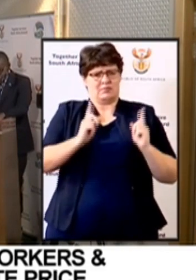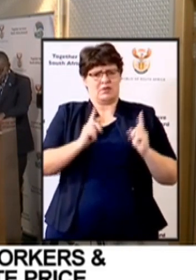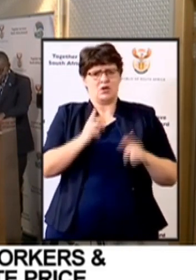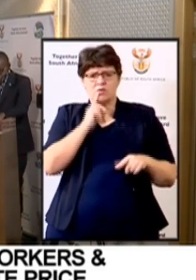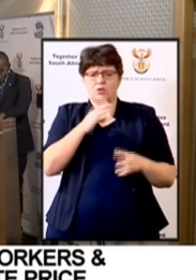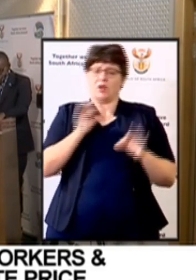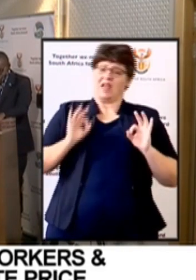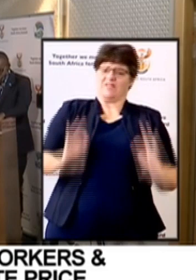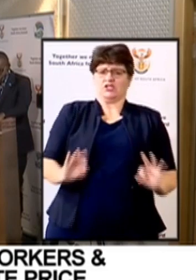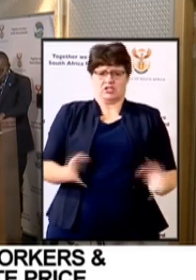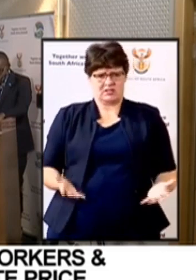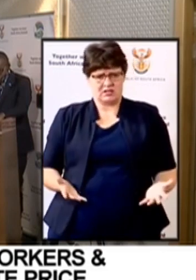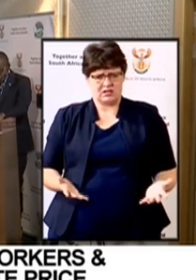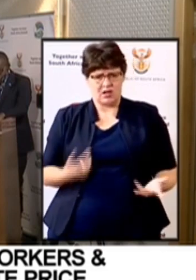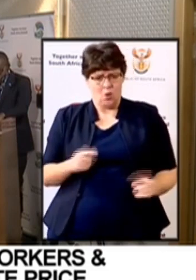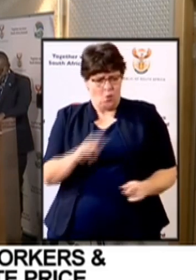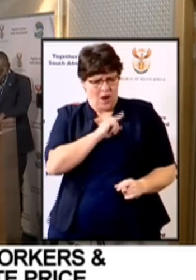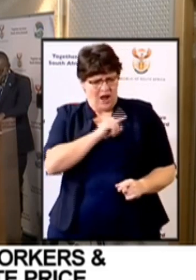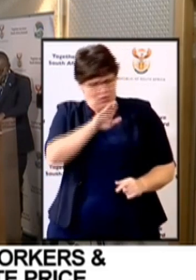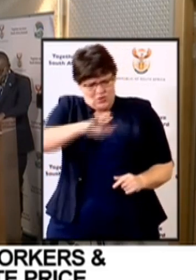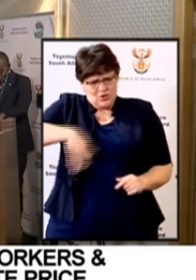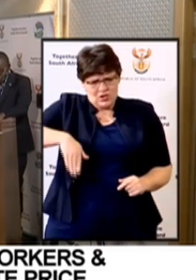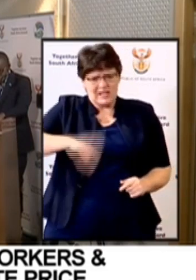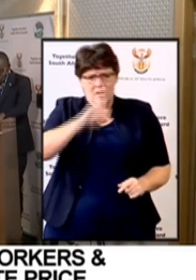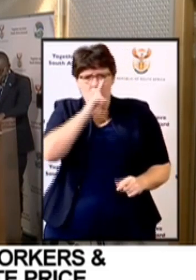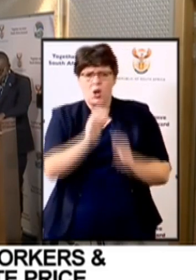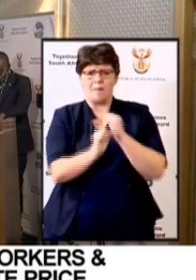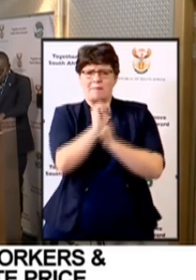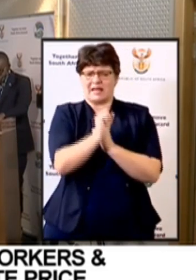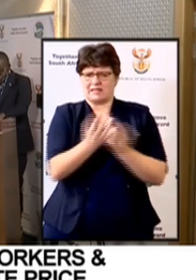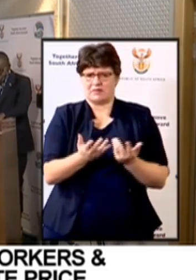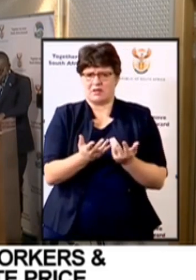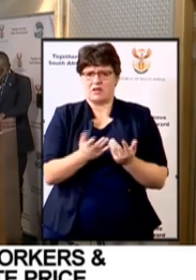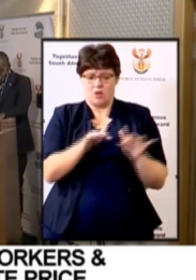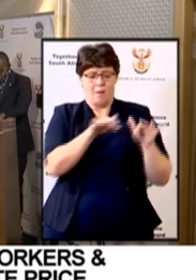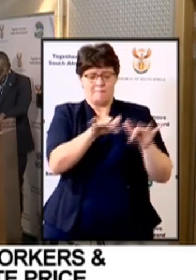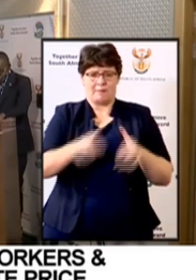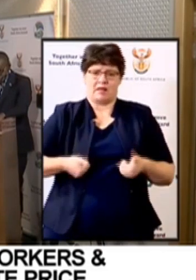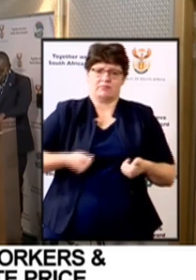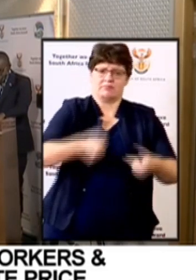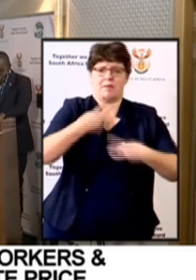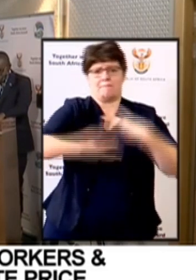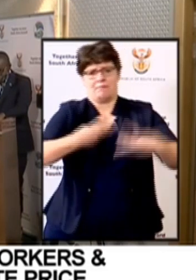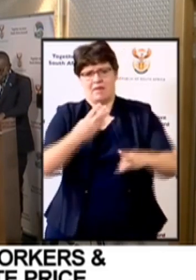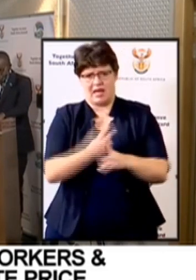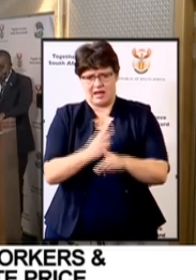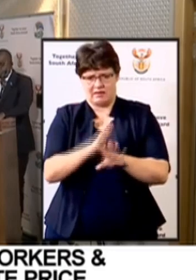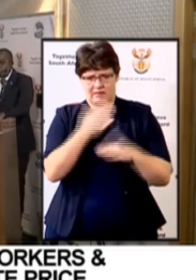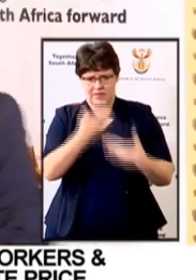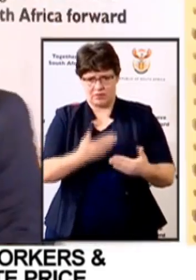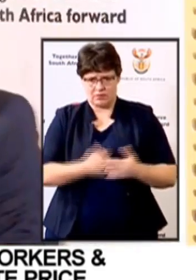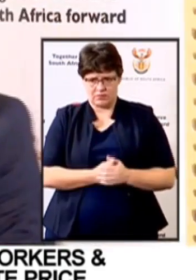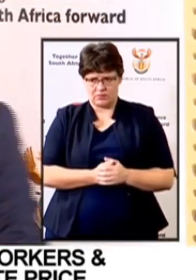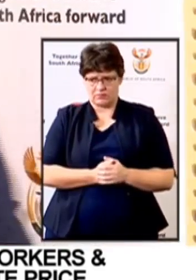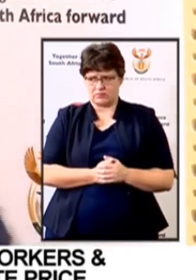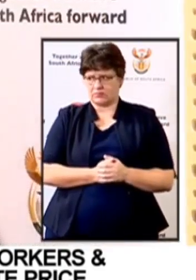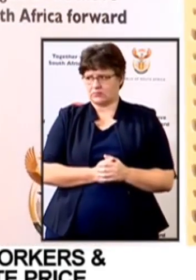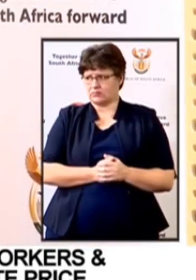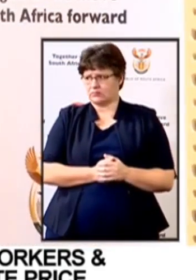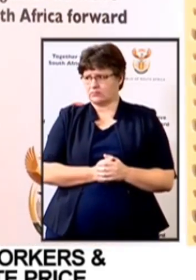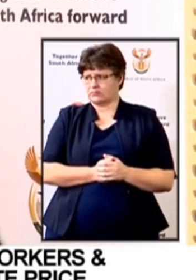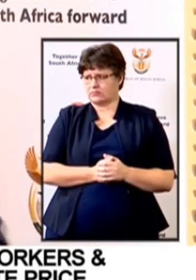about efficiency when you haven't even yet looked at the mechanisms to get the public service back going again? Thank you. Thank you,